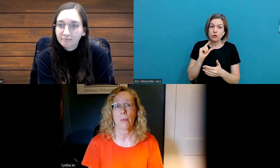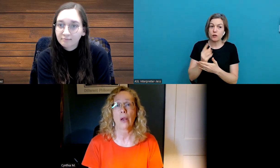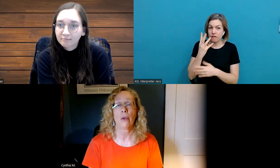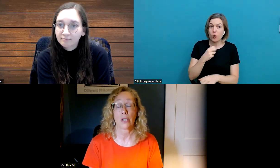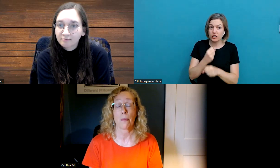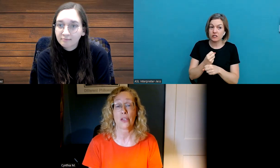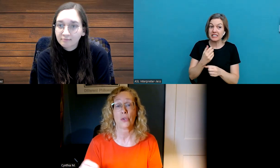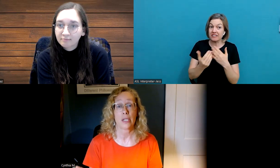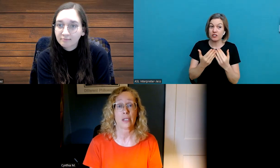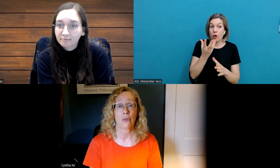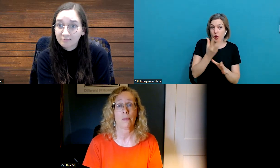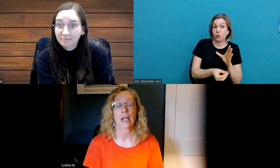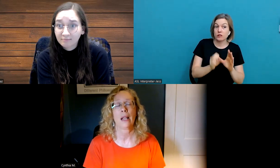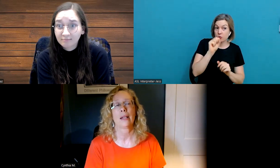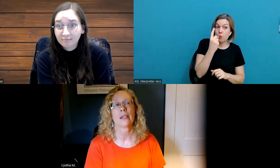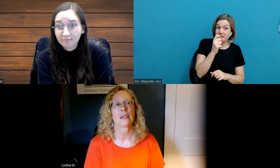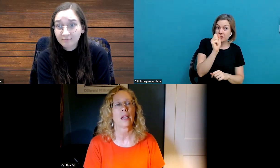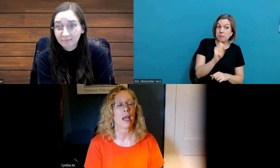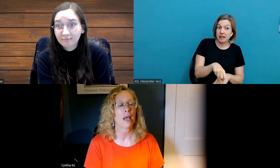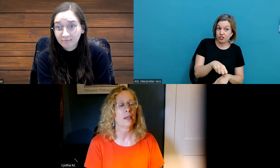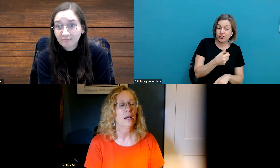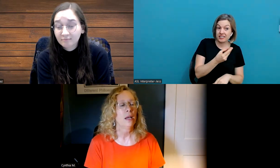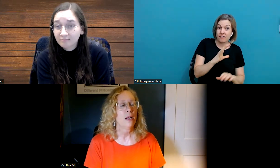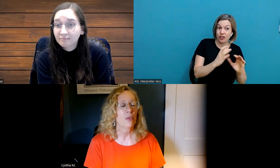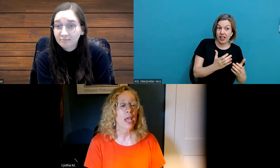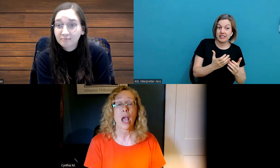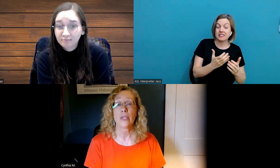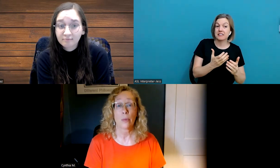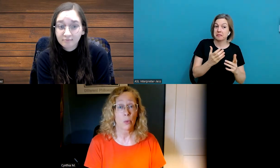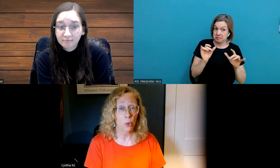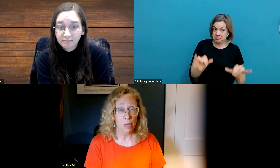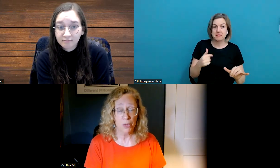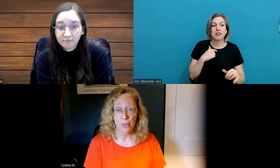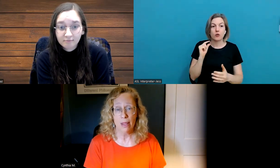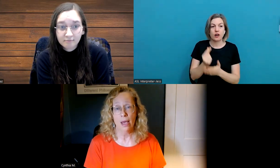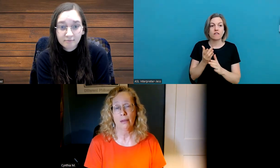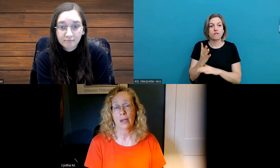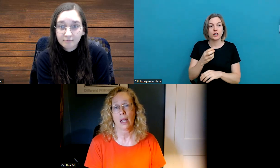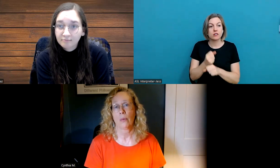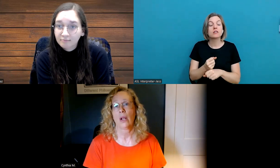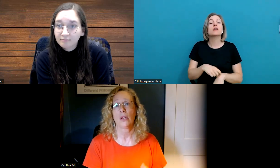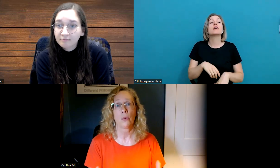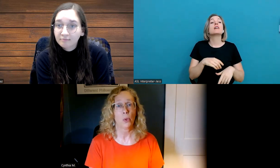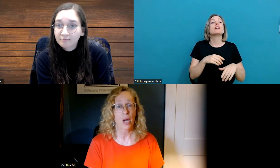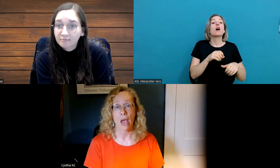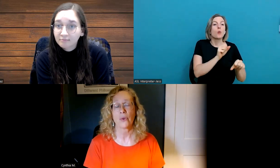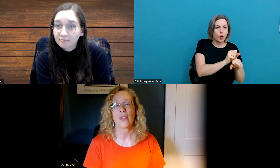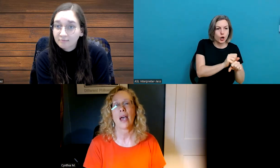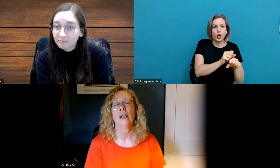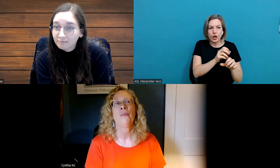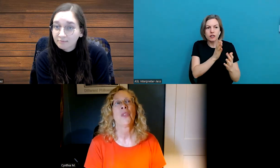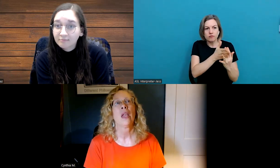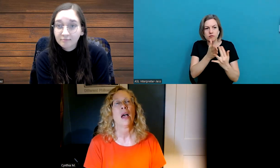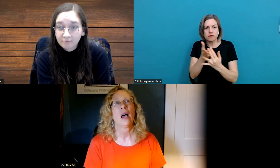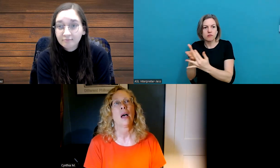a semester in several of my classes. And then I was able to work in between that, and I went on to work after